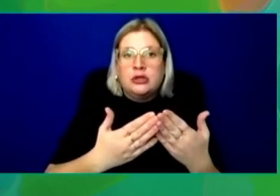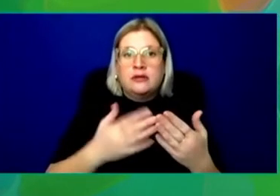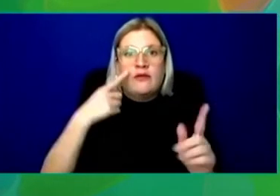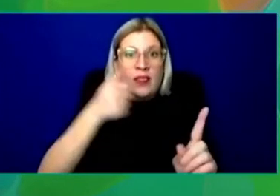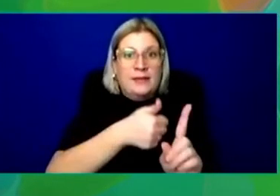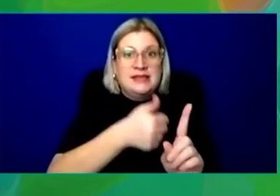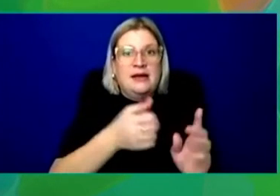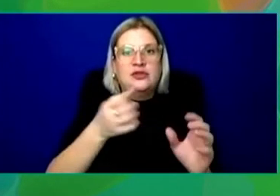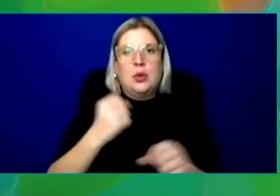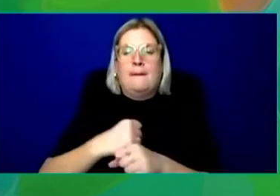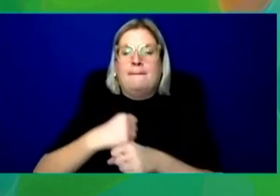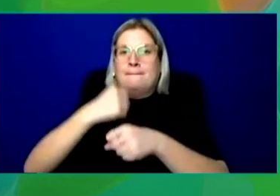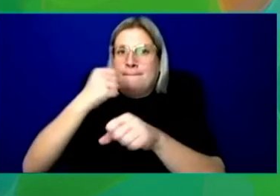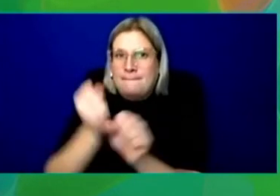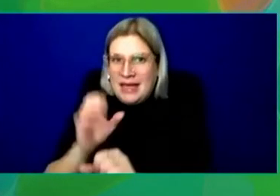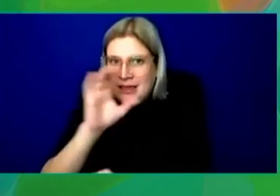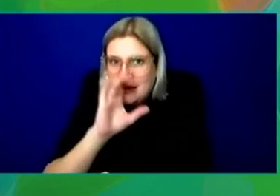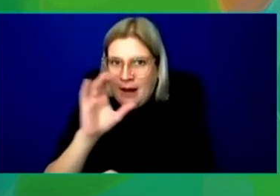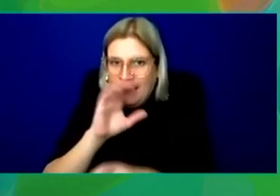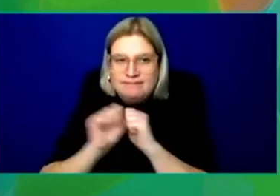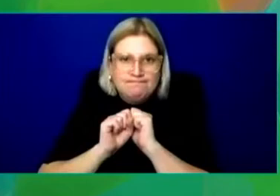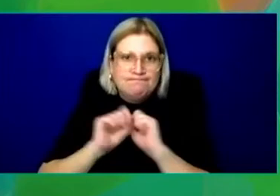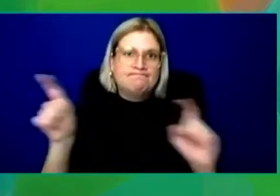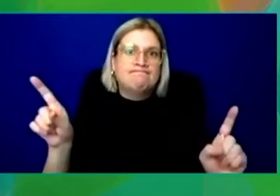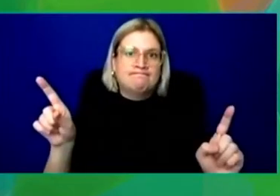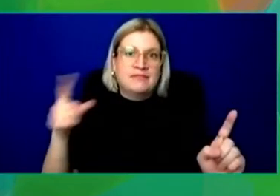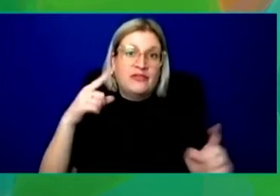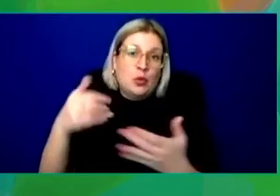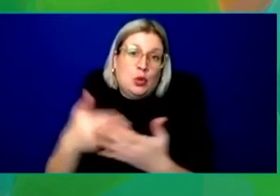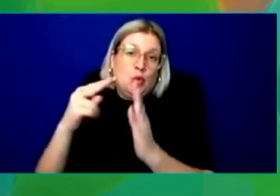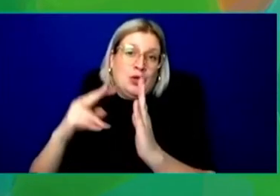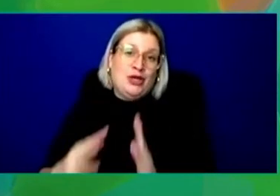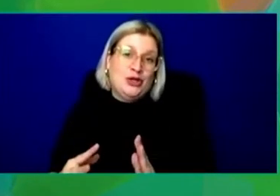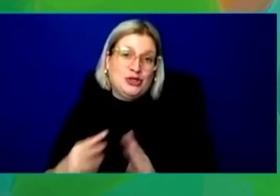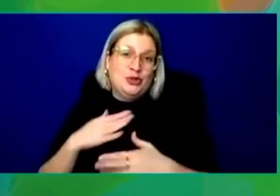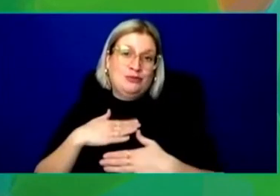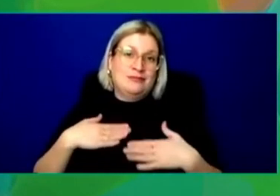know, so and to put them out for new readers. So yeah.